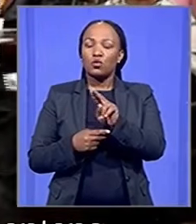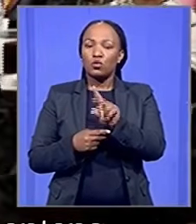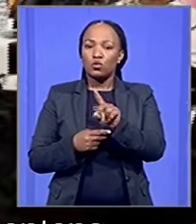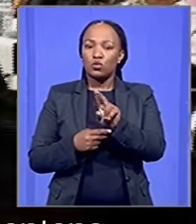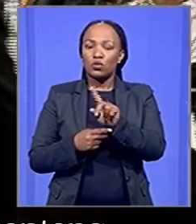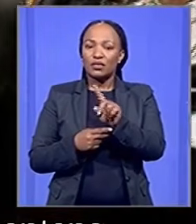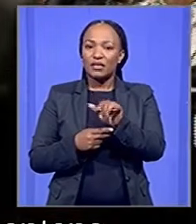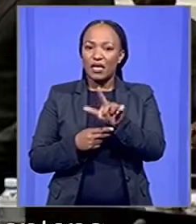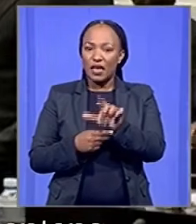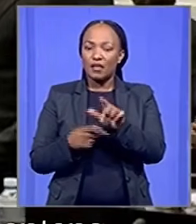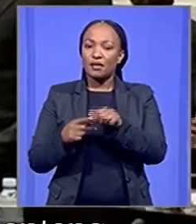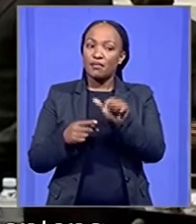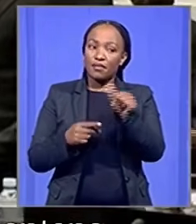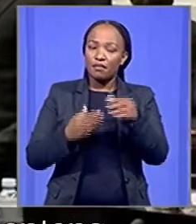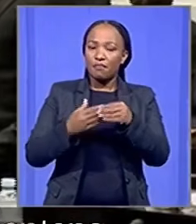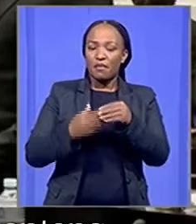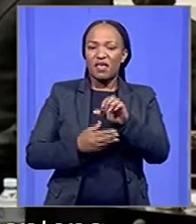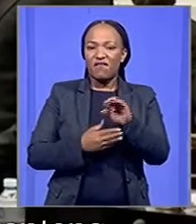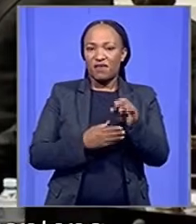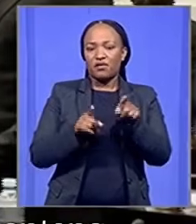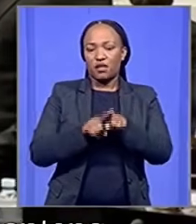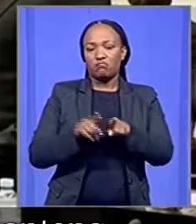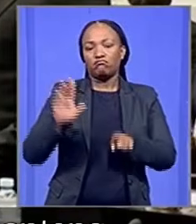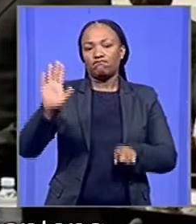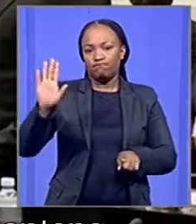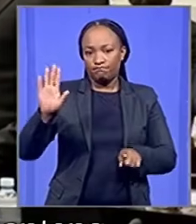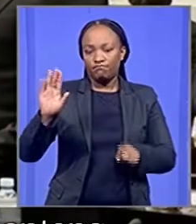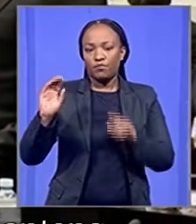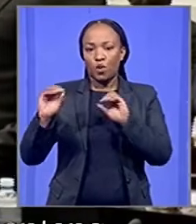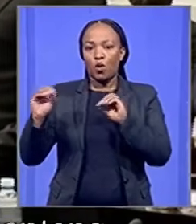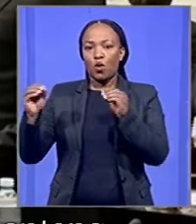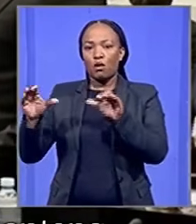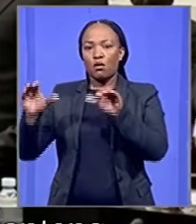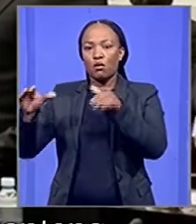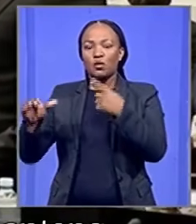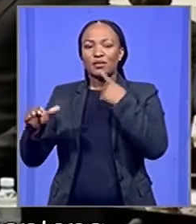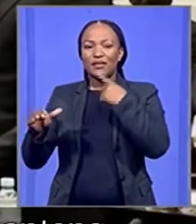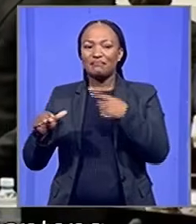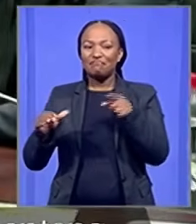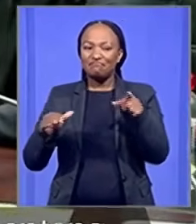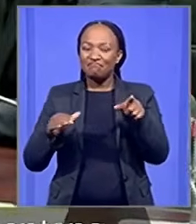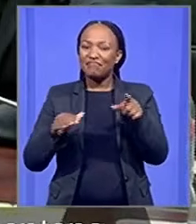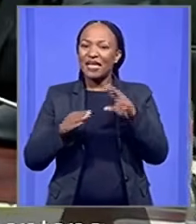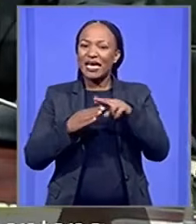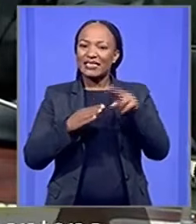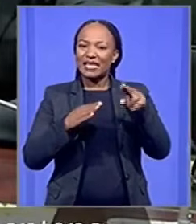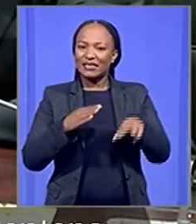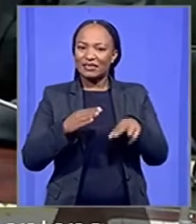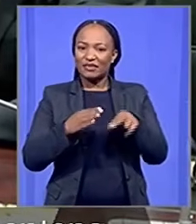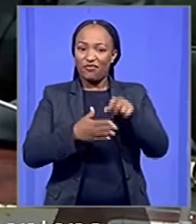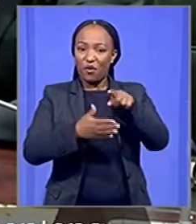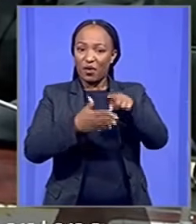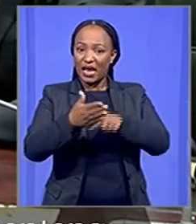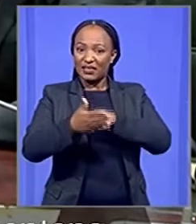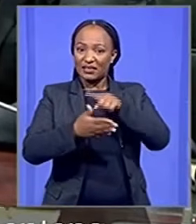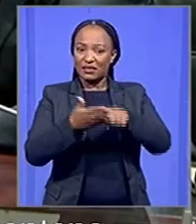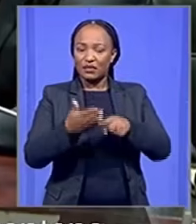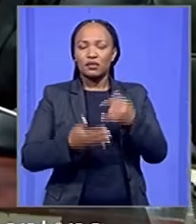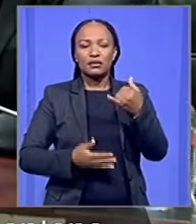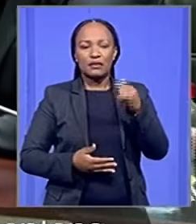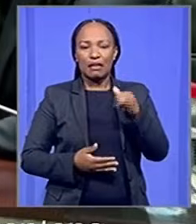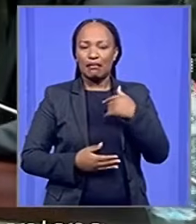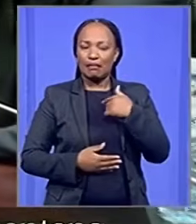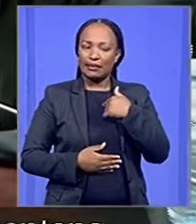Mqithama. Mokga o hlapantse hore ha o so fetole maikutlo a ona mabapi le sephetho sa dikgetho. The fact that we are participating